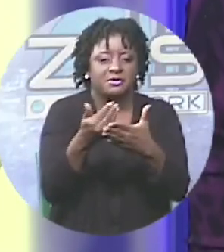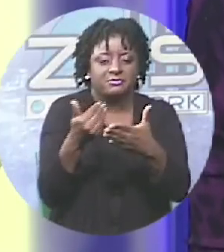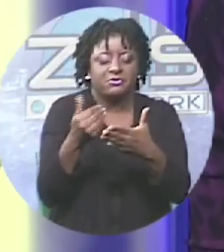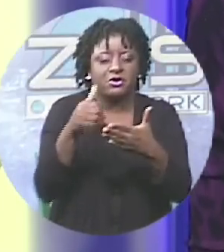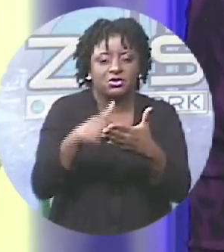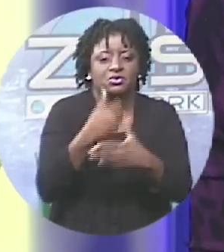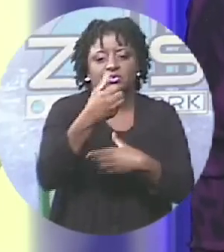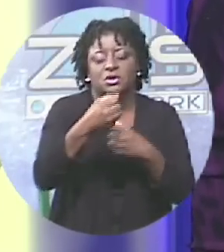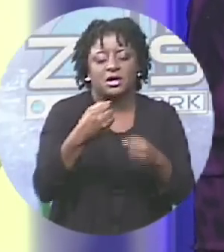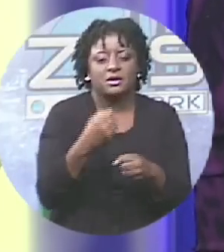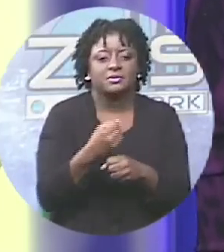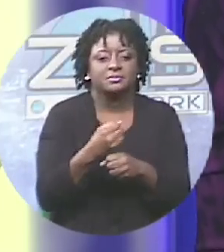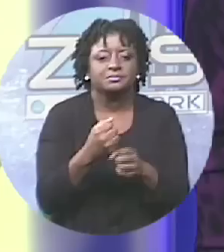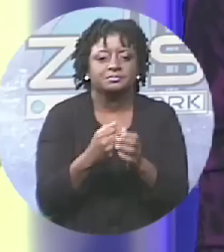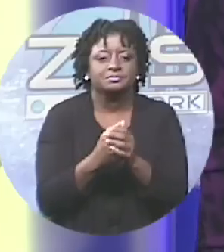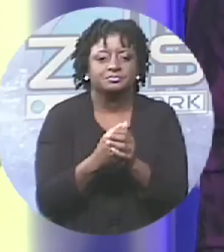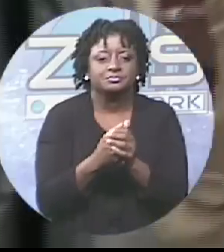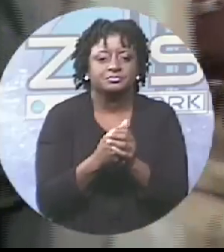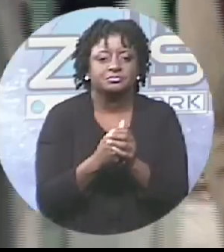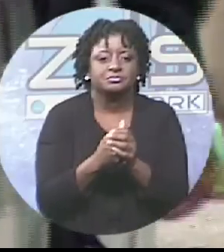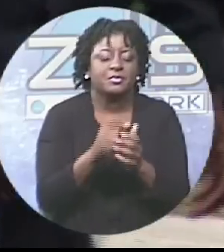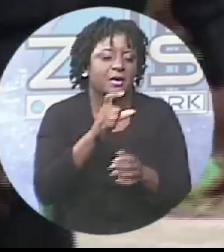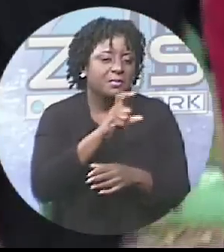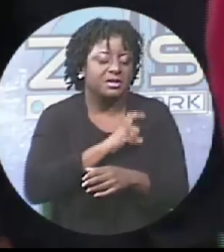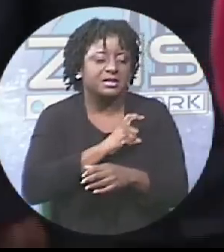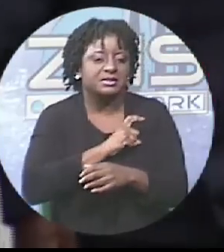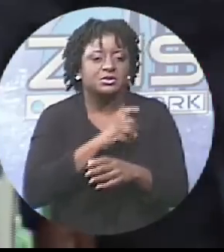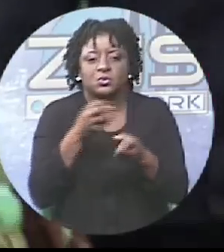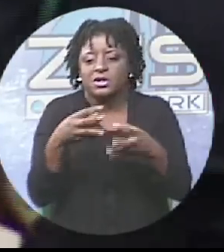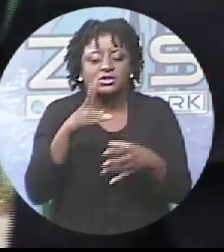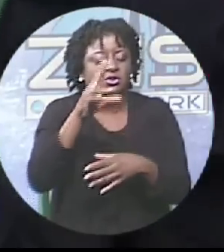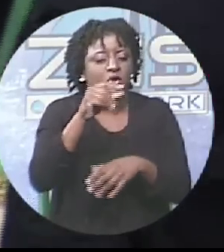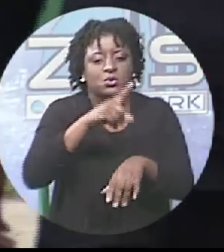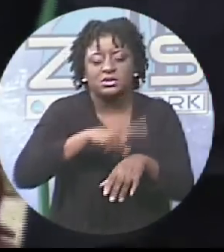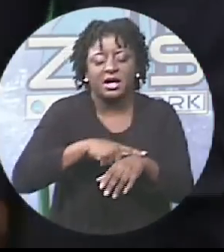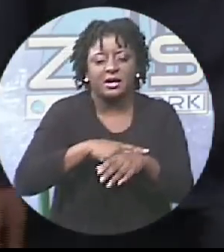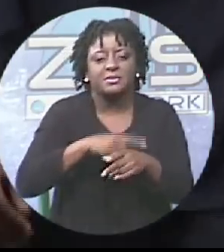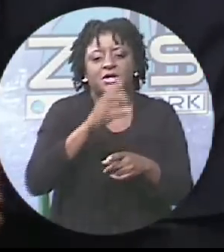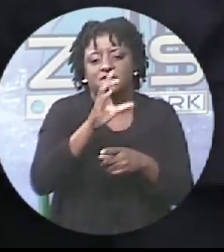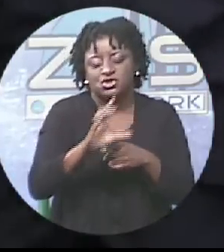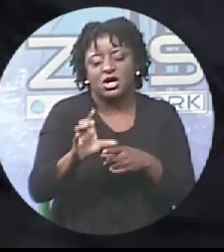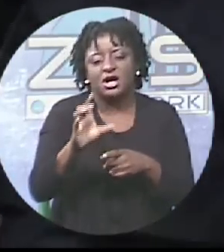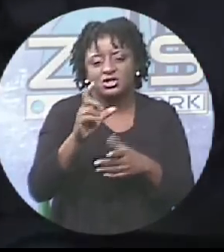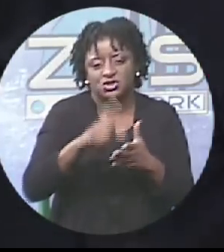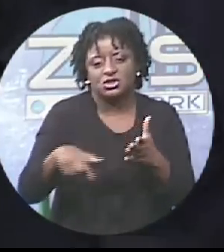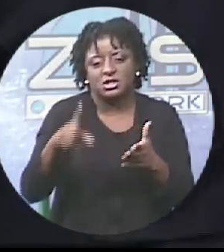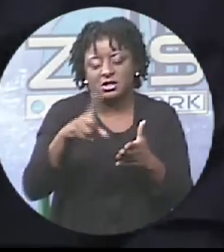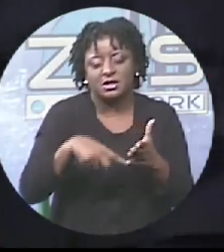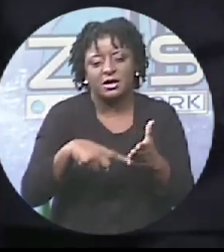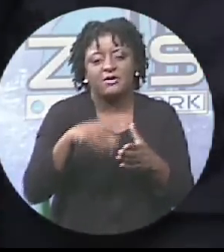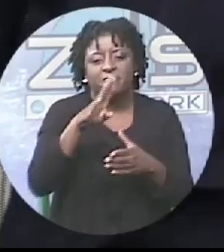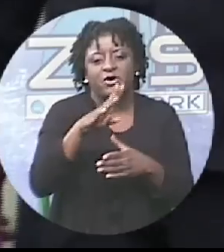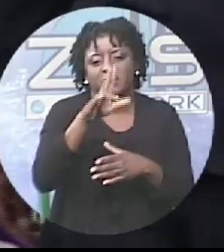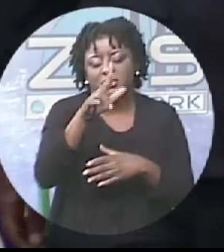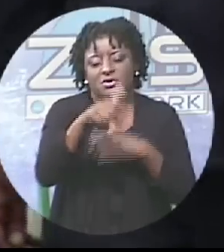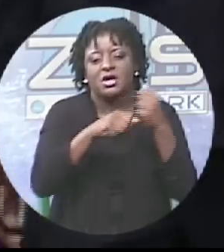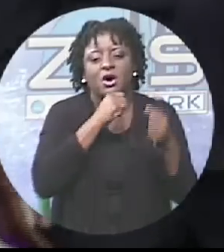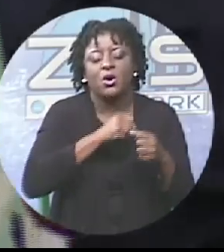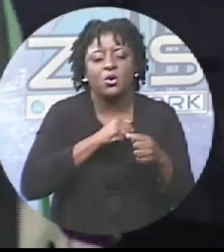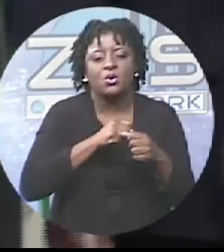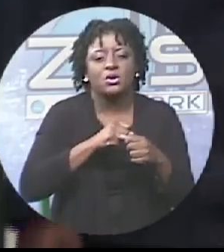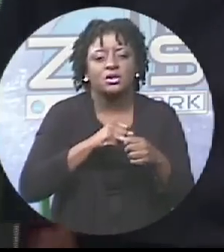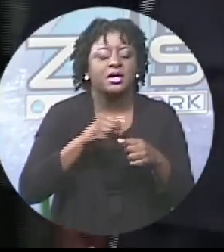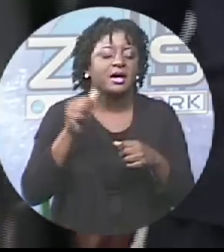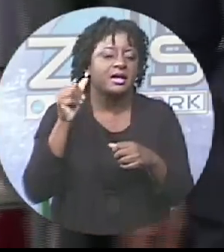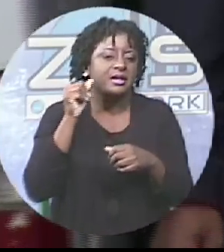the arraignments. Police have wasted no time in charging 43-year-old American national Lynette Charlton with the murder